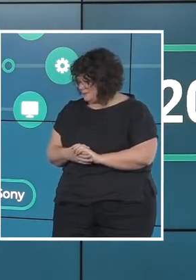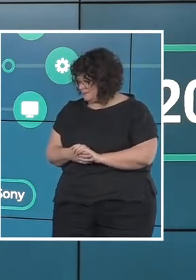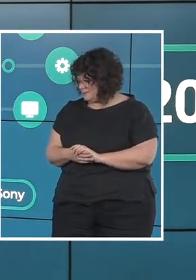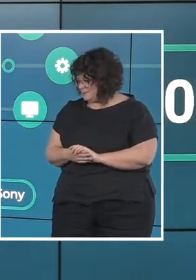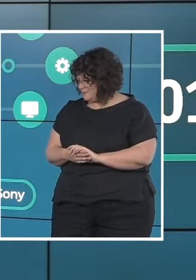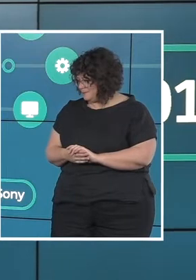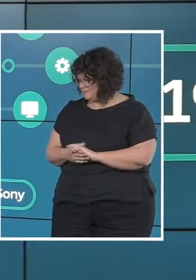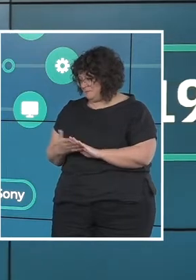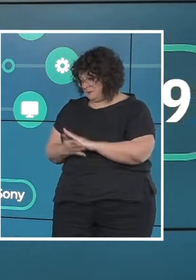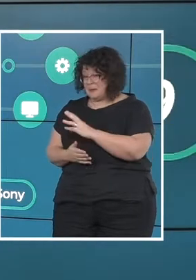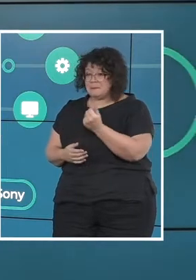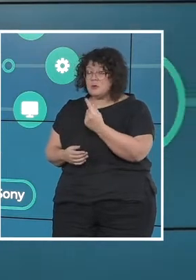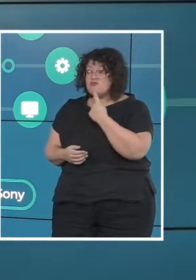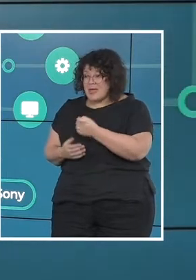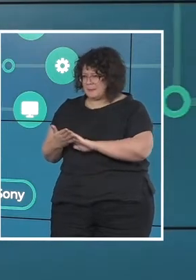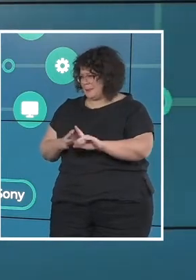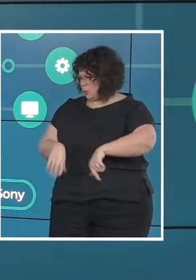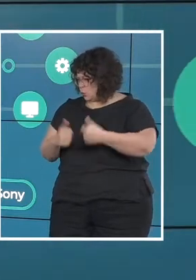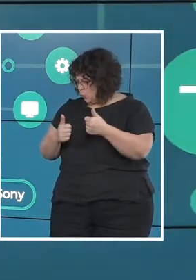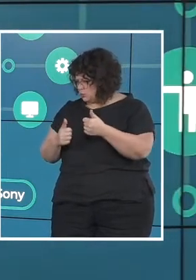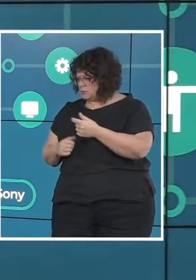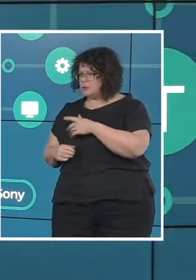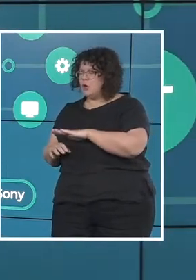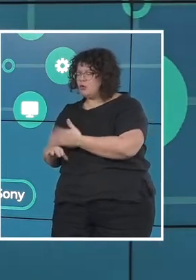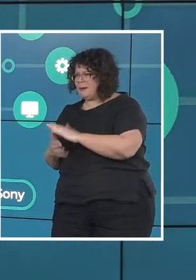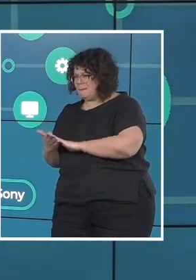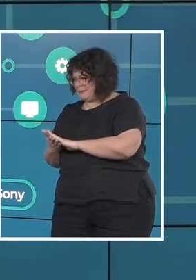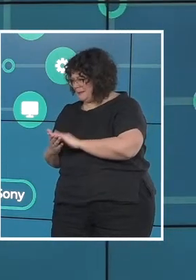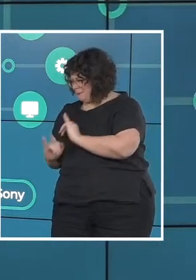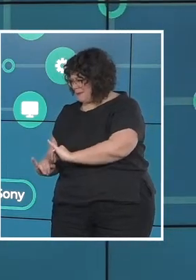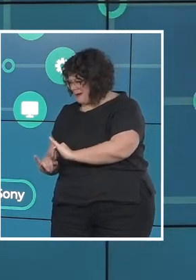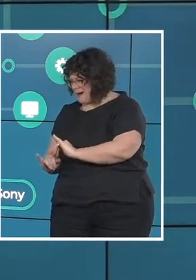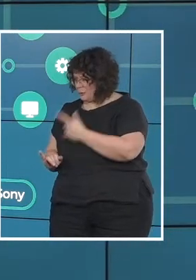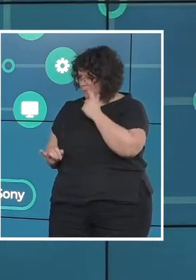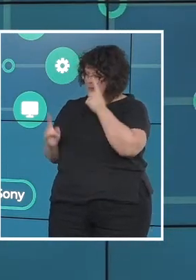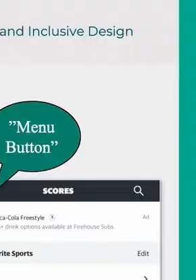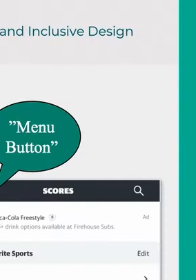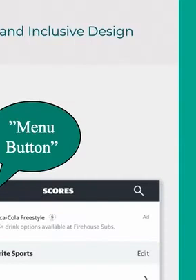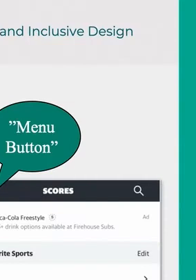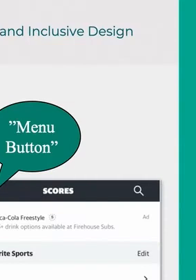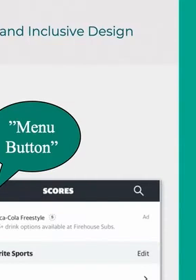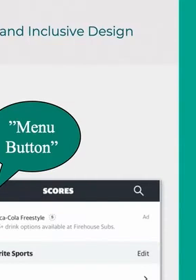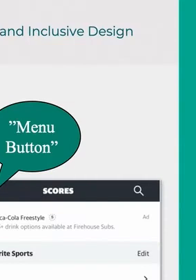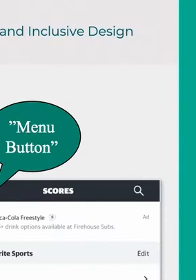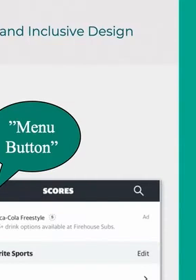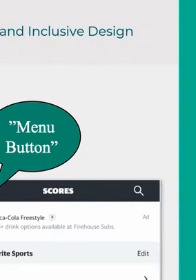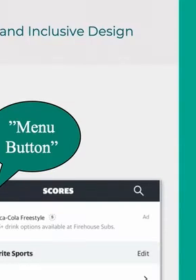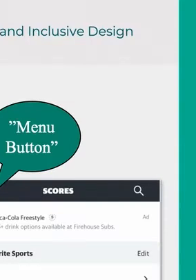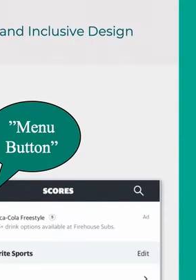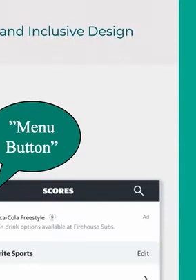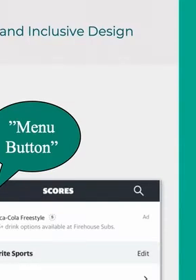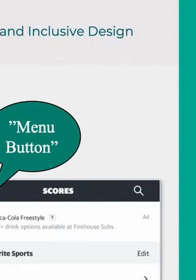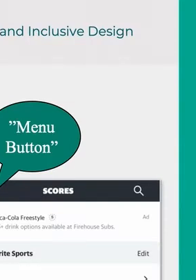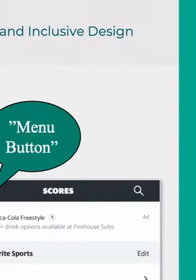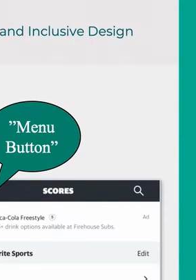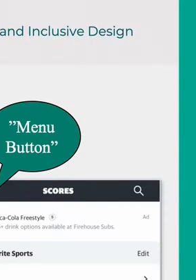universal indicators for meaning exist is really important. The last example is screen reader support. So we want to